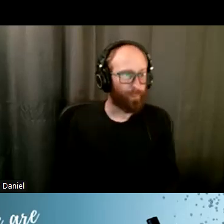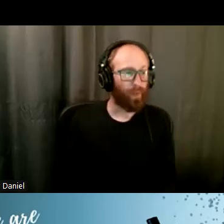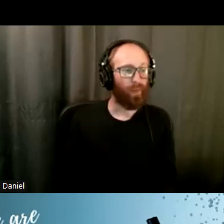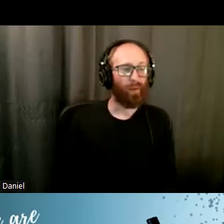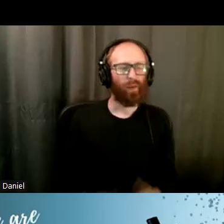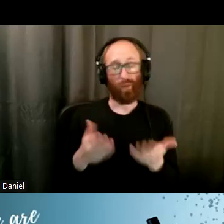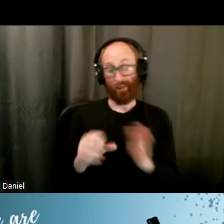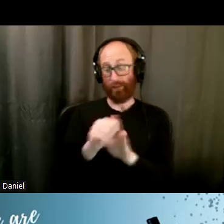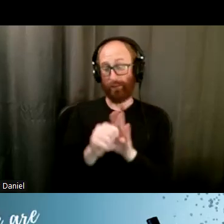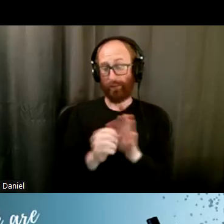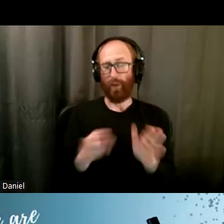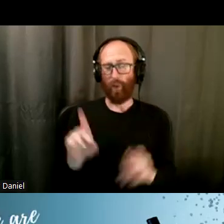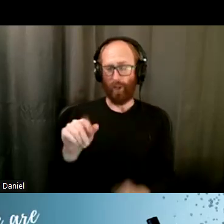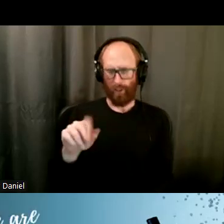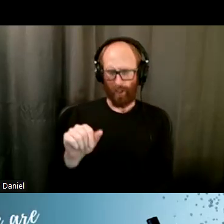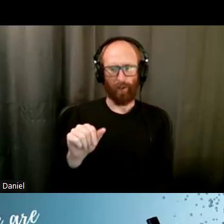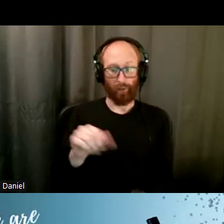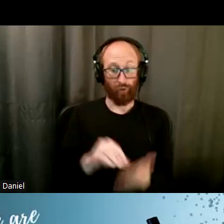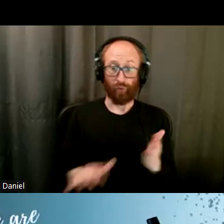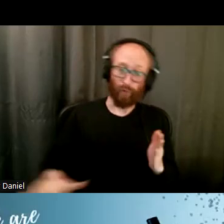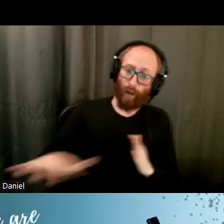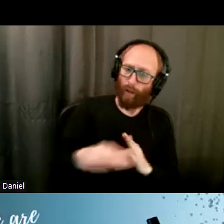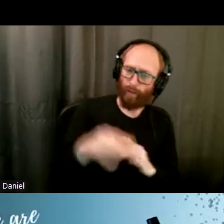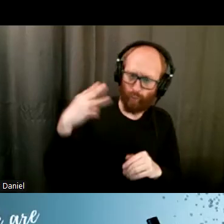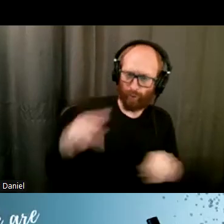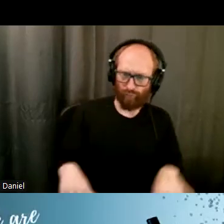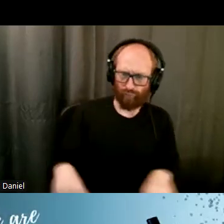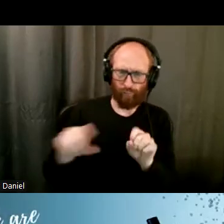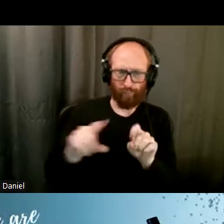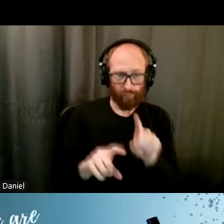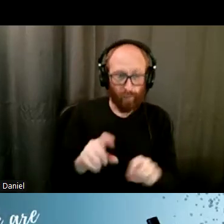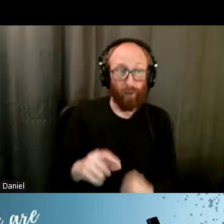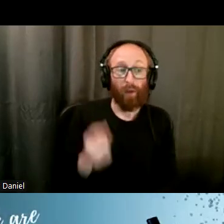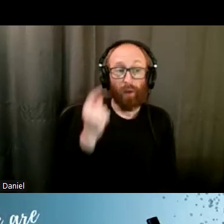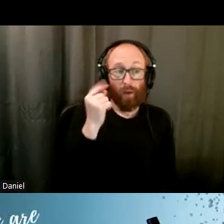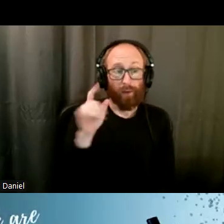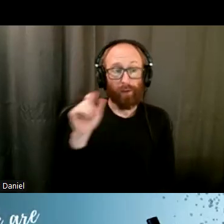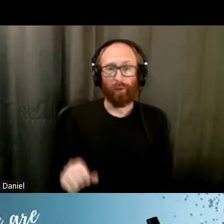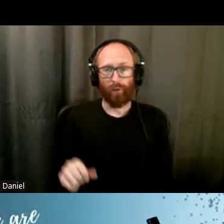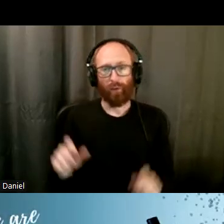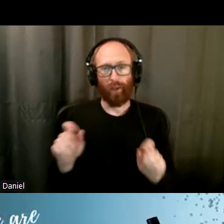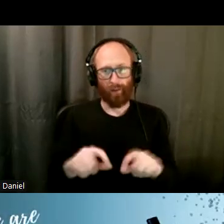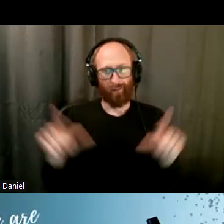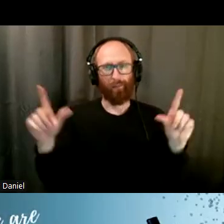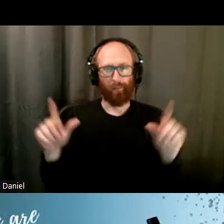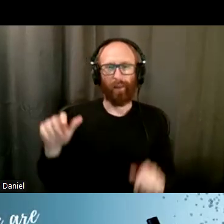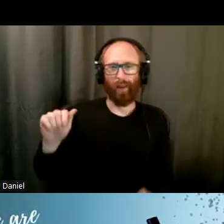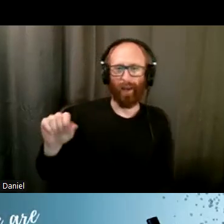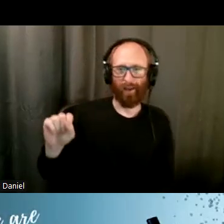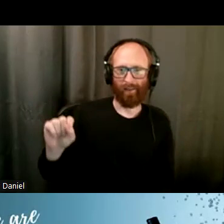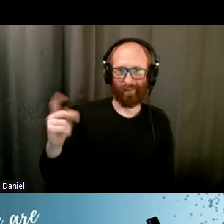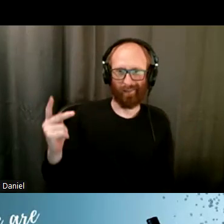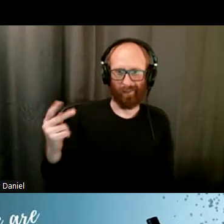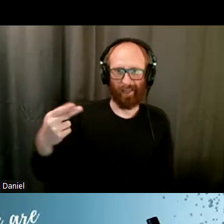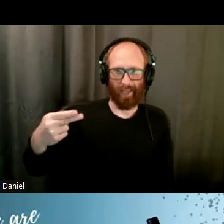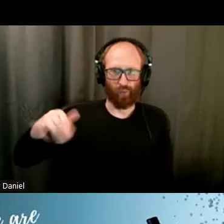students taking the survey across the state of Washington. However, you can visit the askhys.net website to